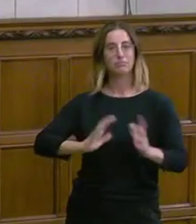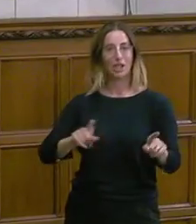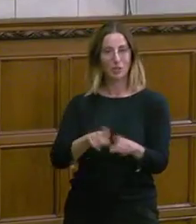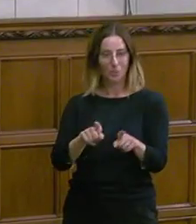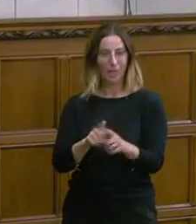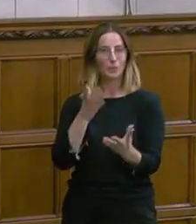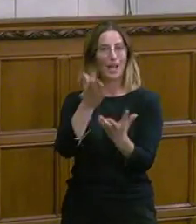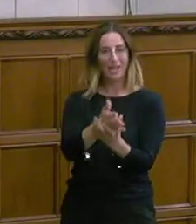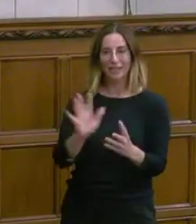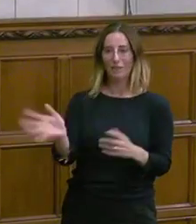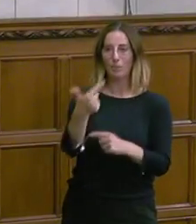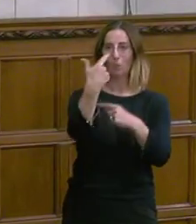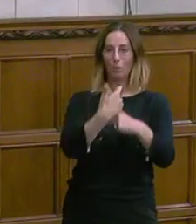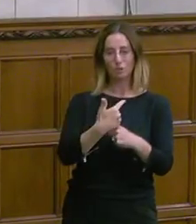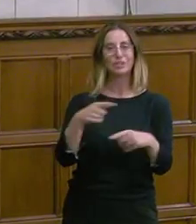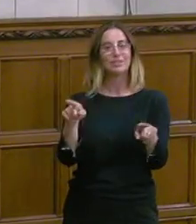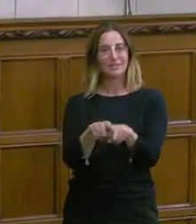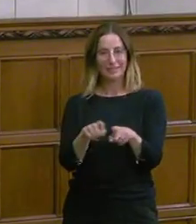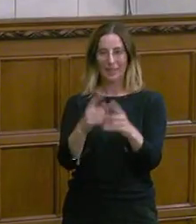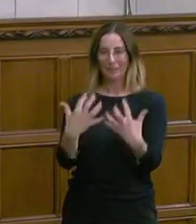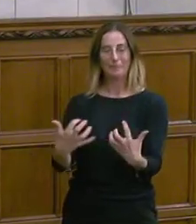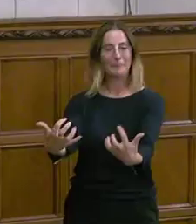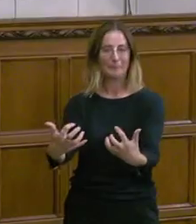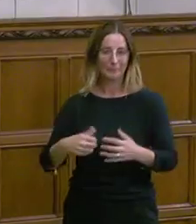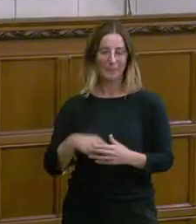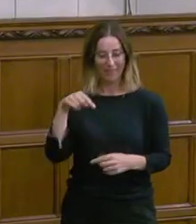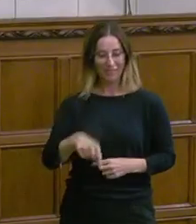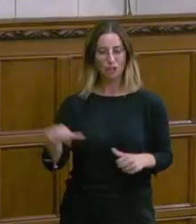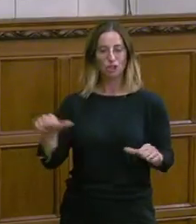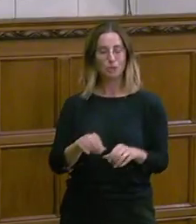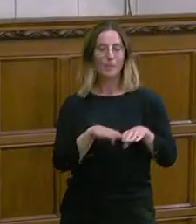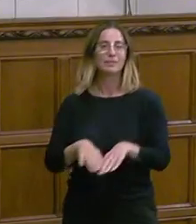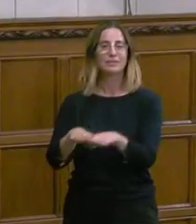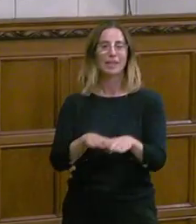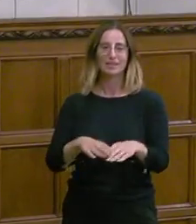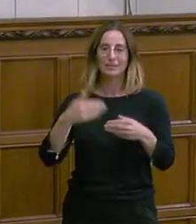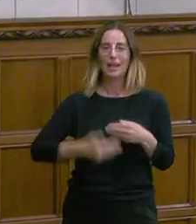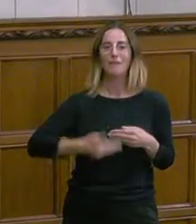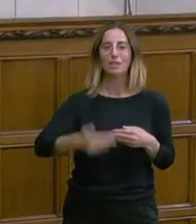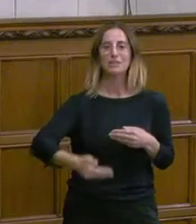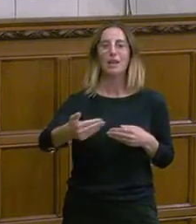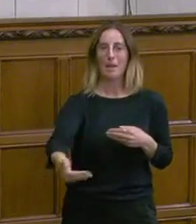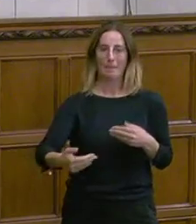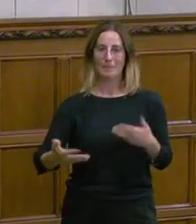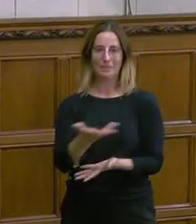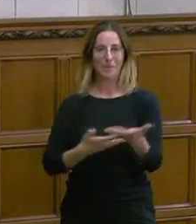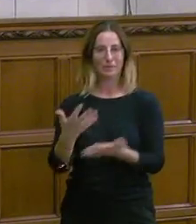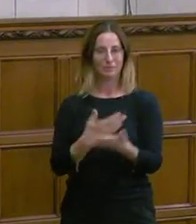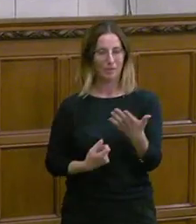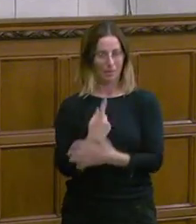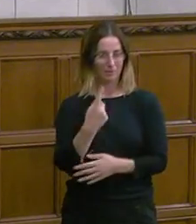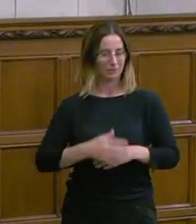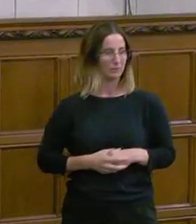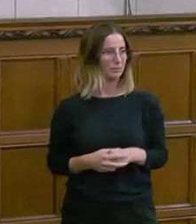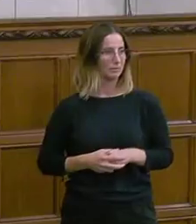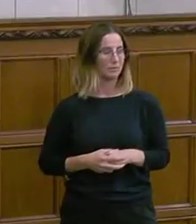and at home watching this. It should be the standard practice, and I would hope that it's something that we can look to do. Now, this is an important